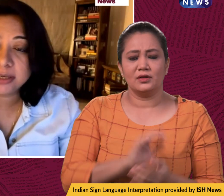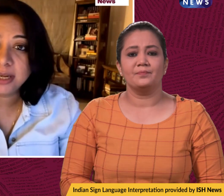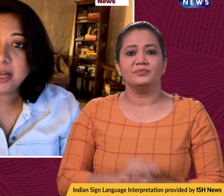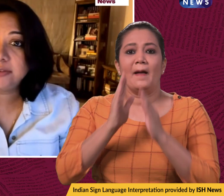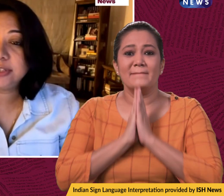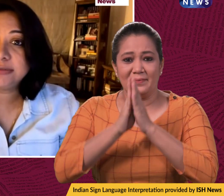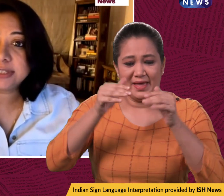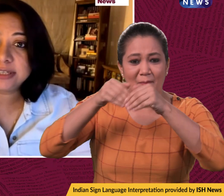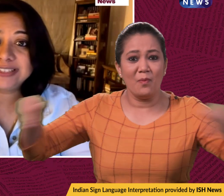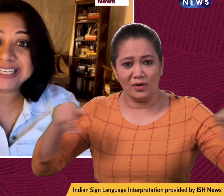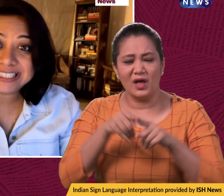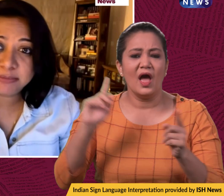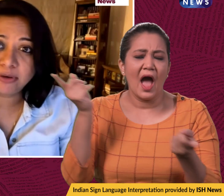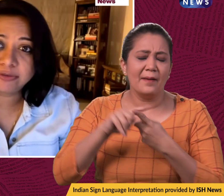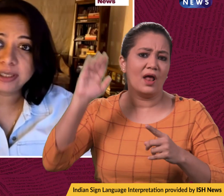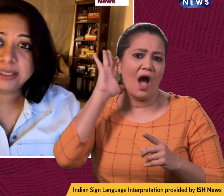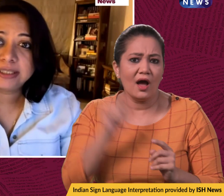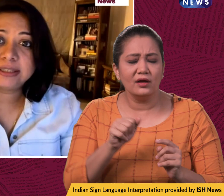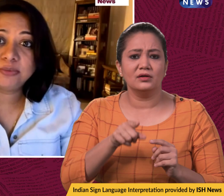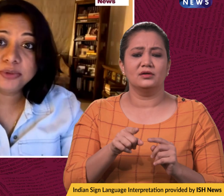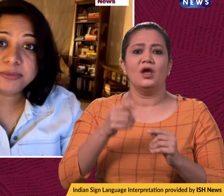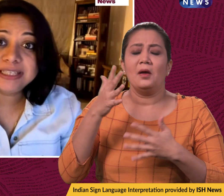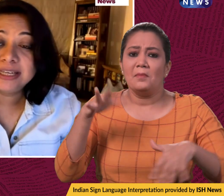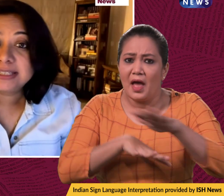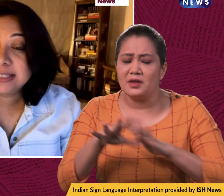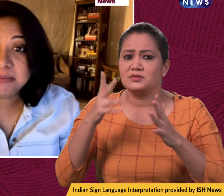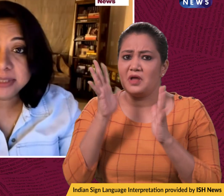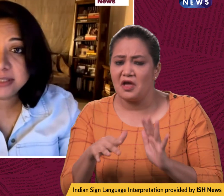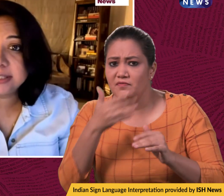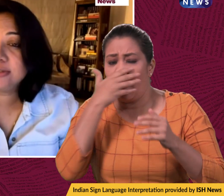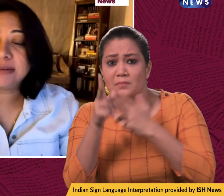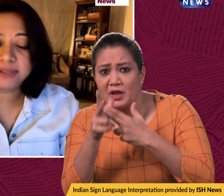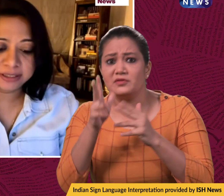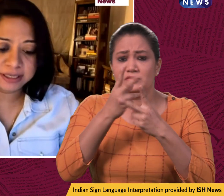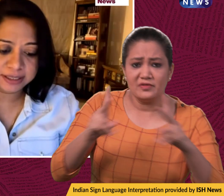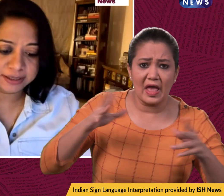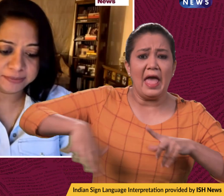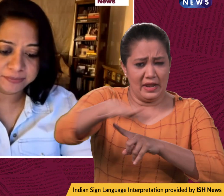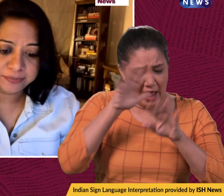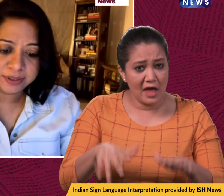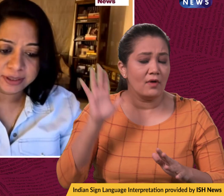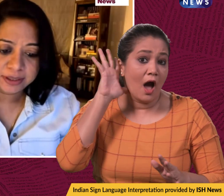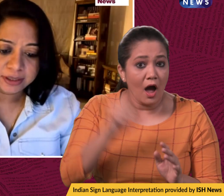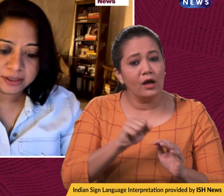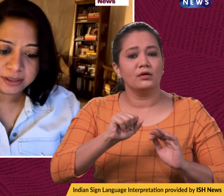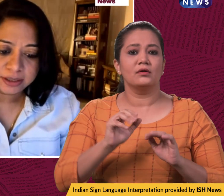Myanmar after they received a tip-off that there would be some militants travelling in that area.